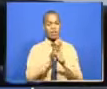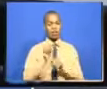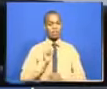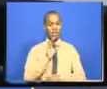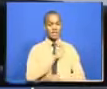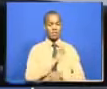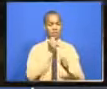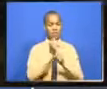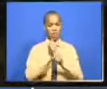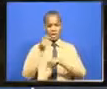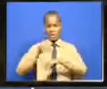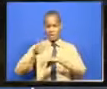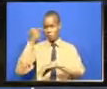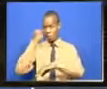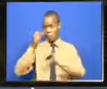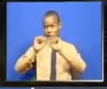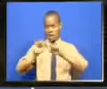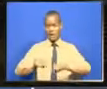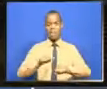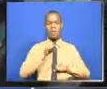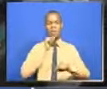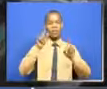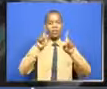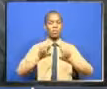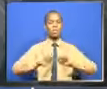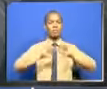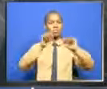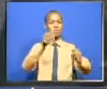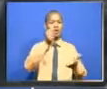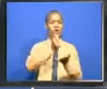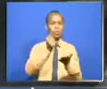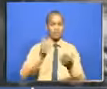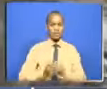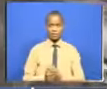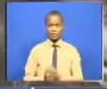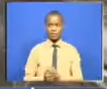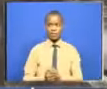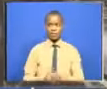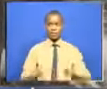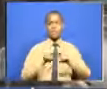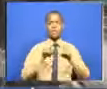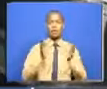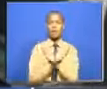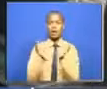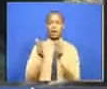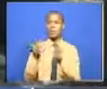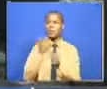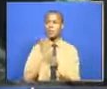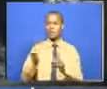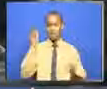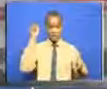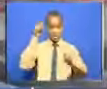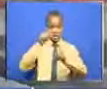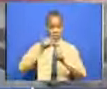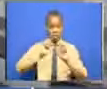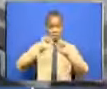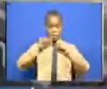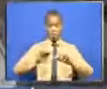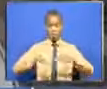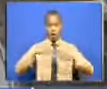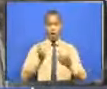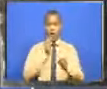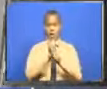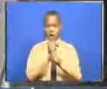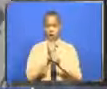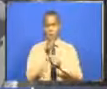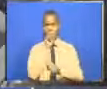work from home part-time without needing formal approval from their managers. The company says the goal is to evolve the way work is done over